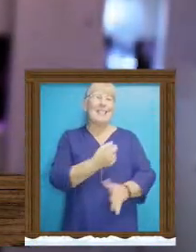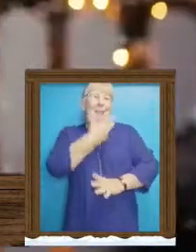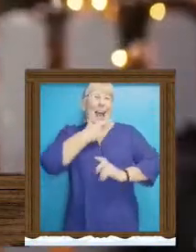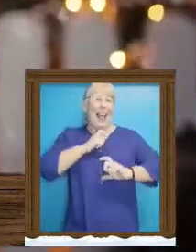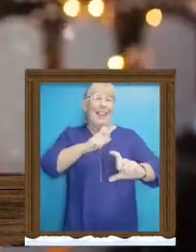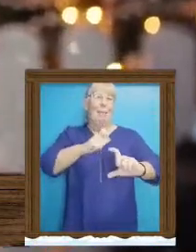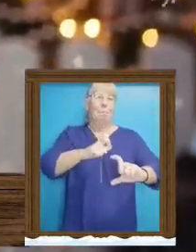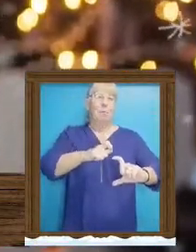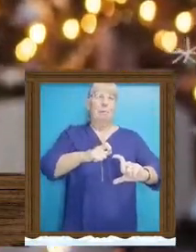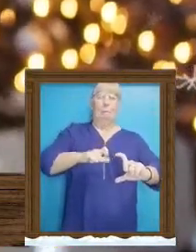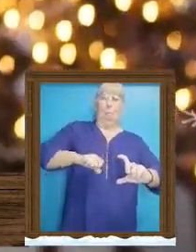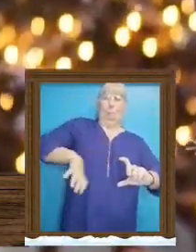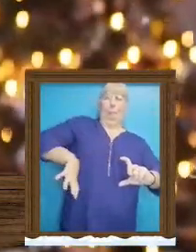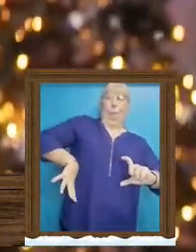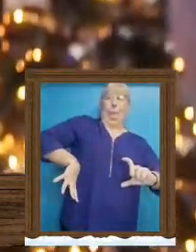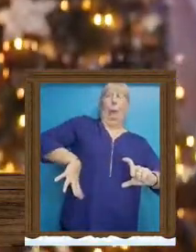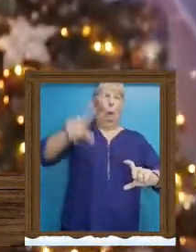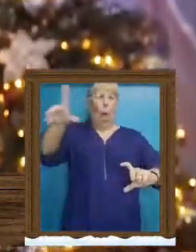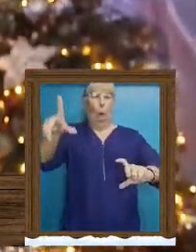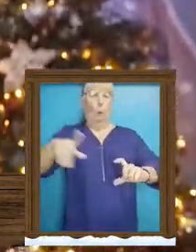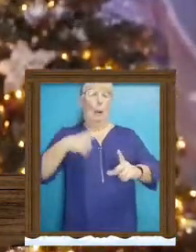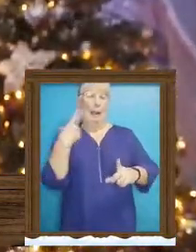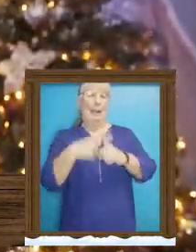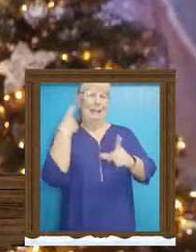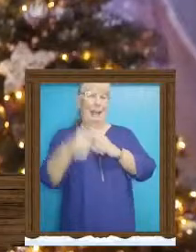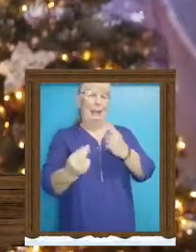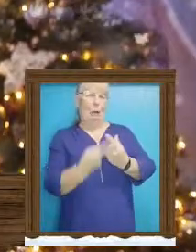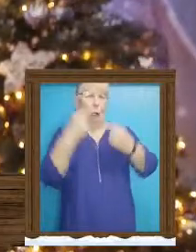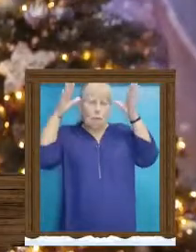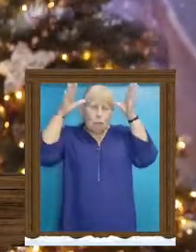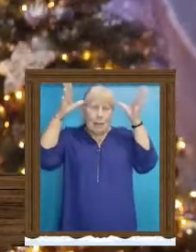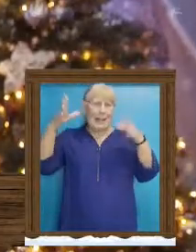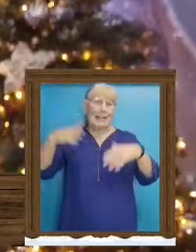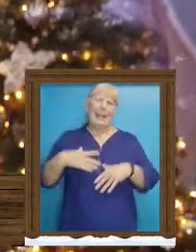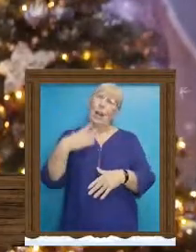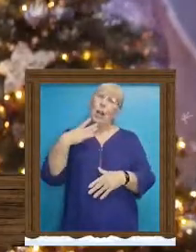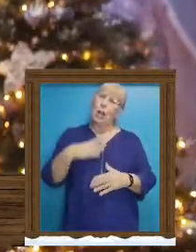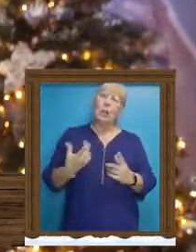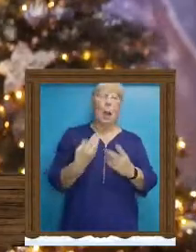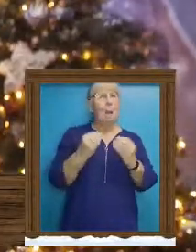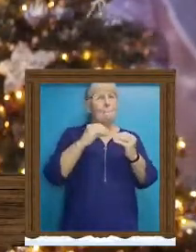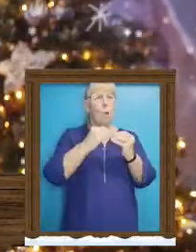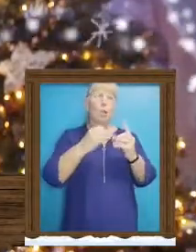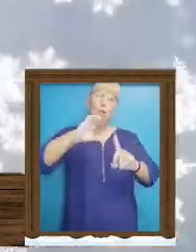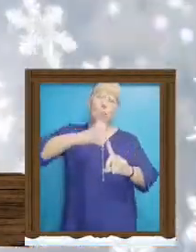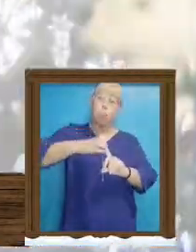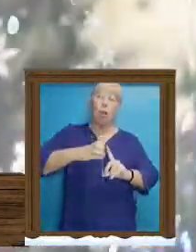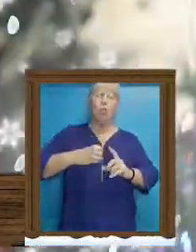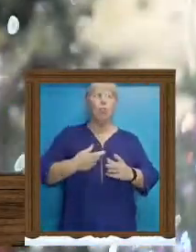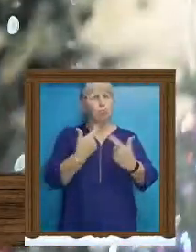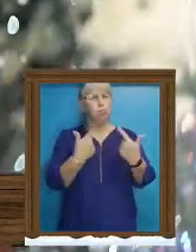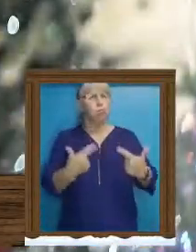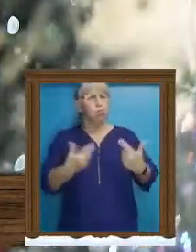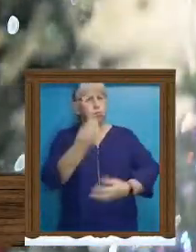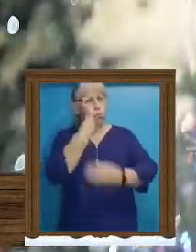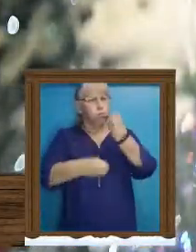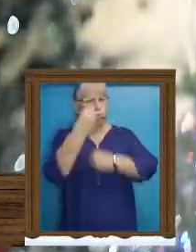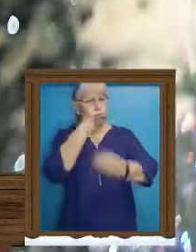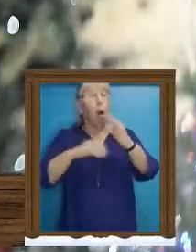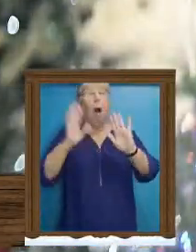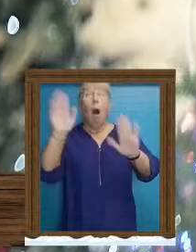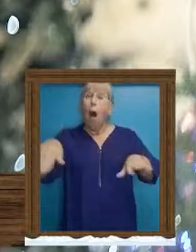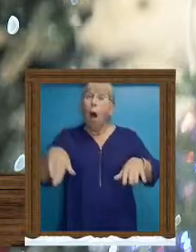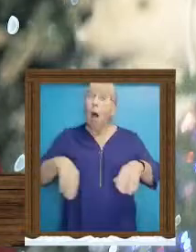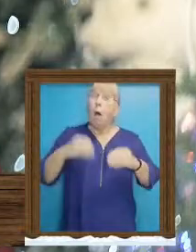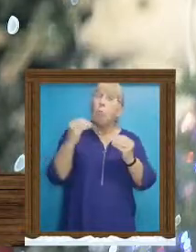smiling. I think Dasher and the other reindeers have been eating one too many Brussels sprouts. Speaking of Brussels